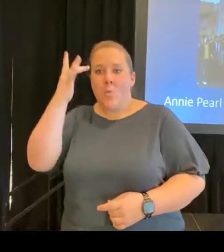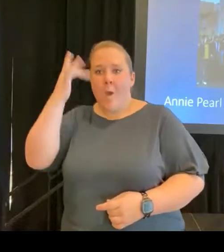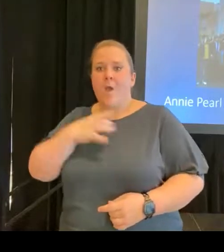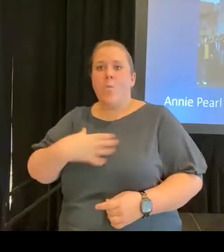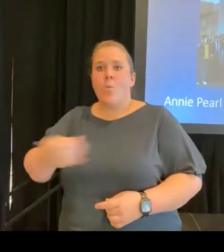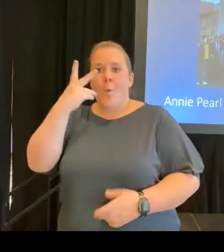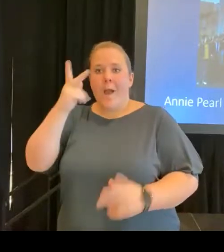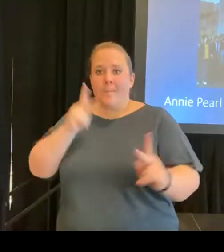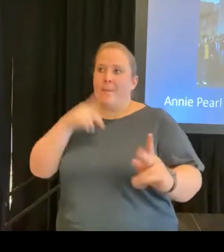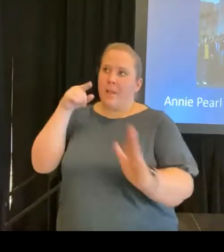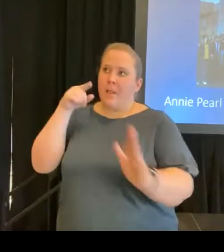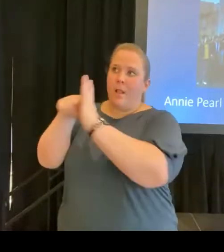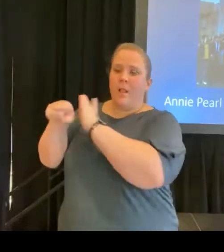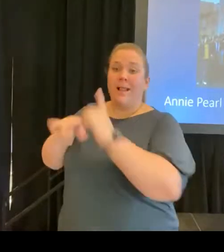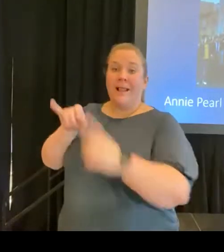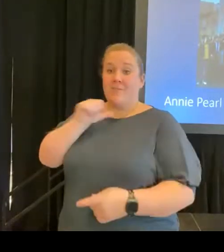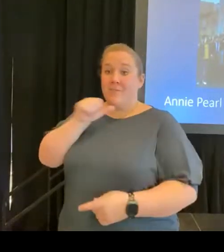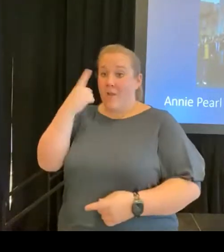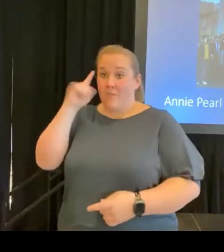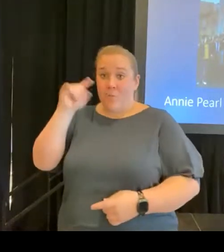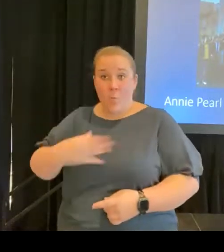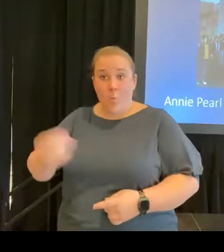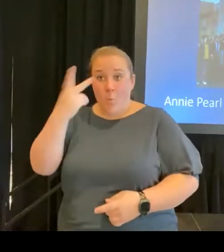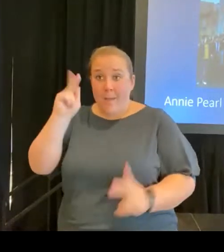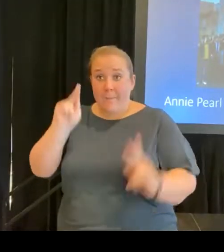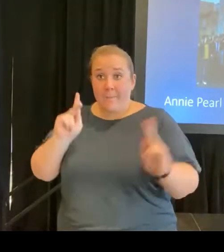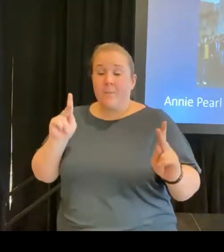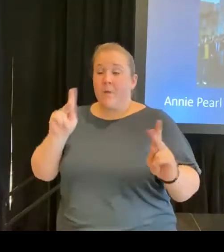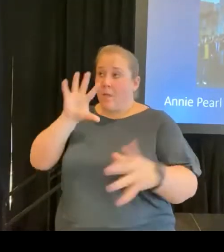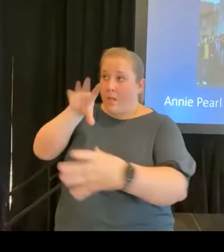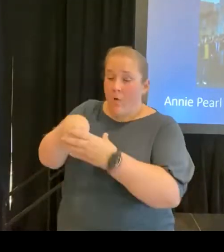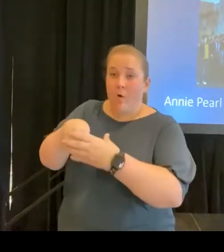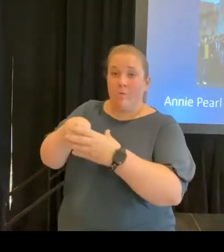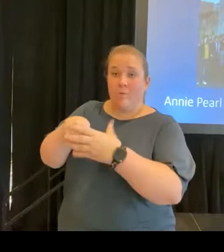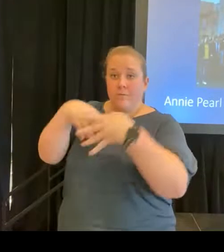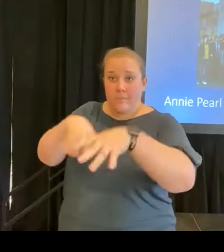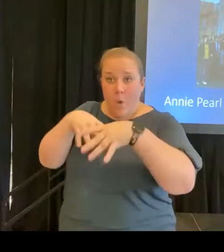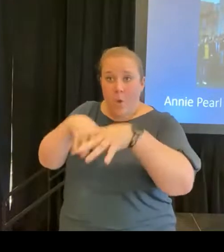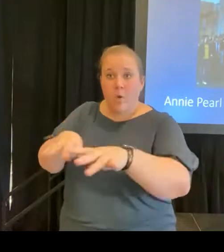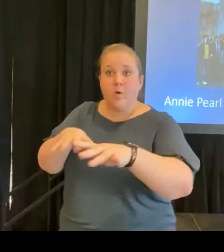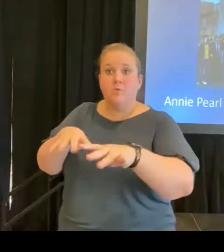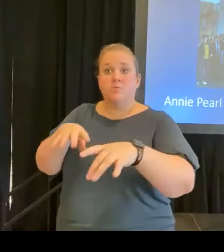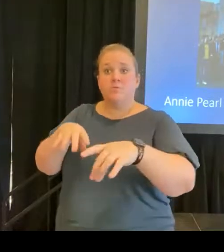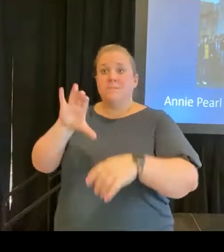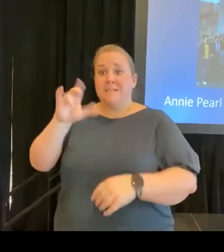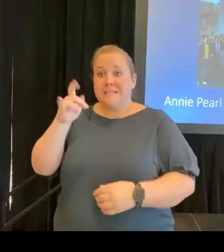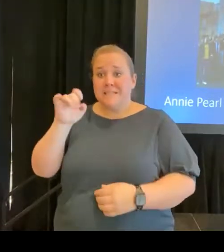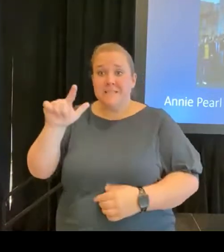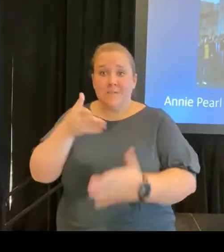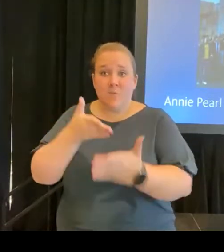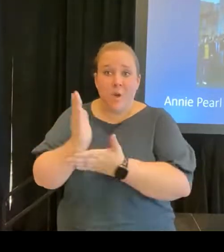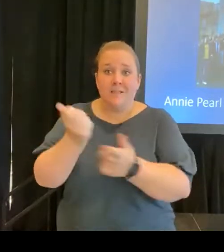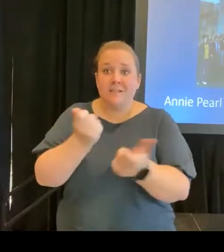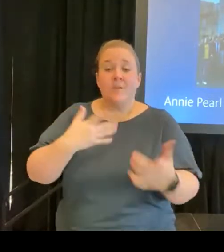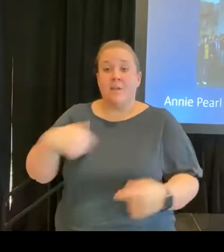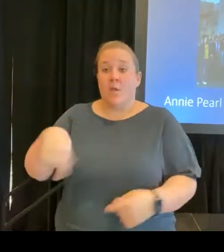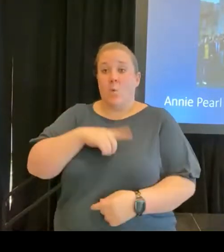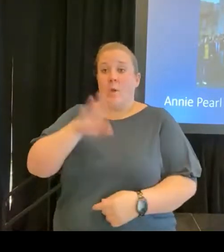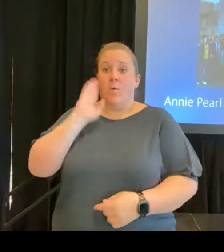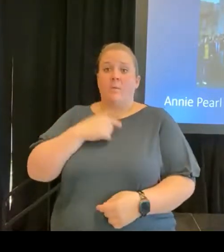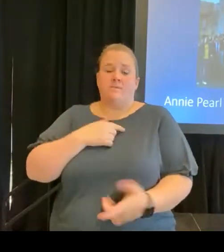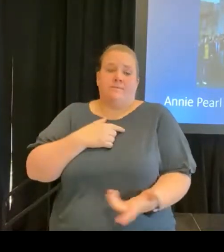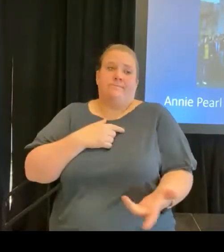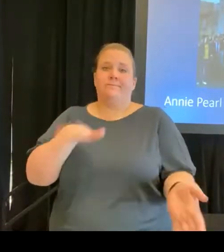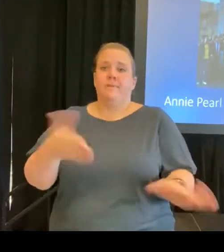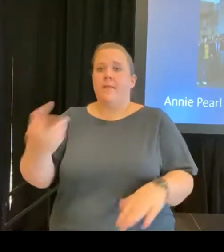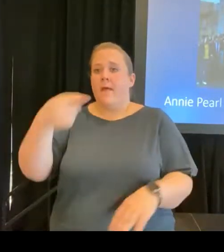killed. If it had not been for some white people participating in the marches and in the civil rights movement, we just would have been some